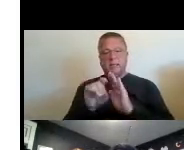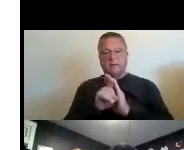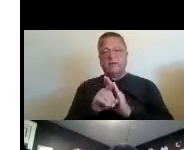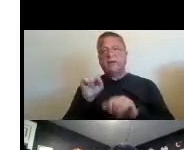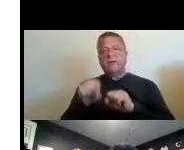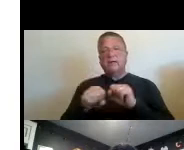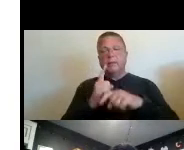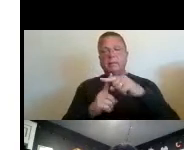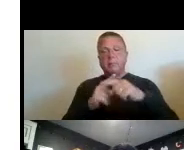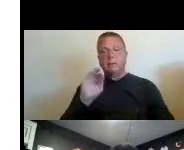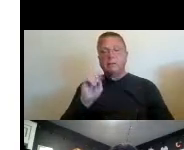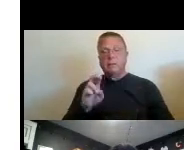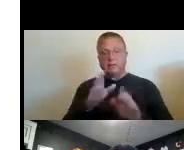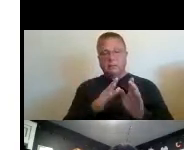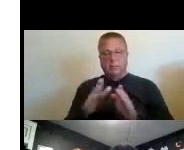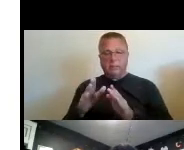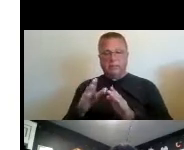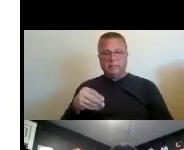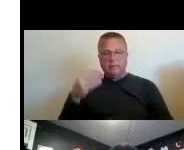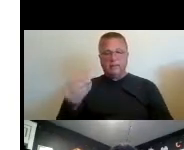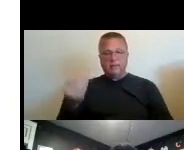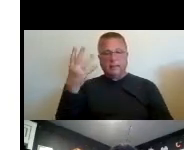plan. Next slide.